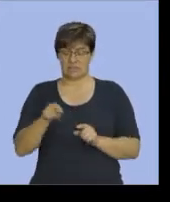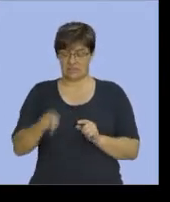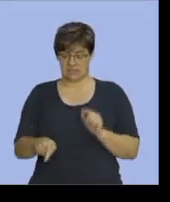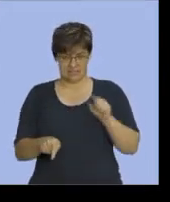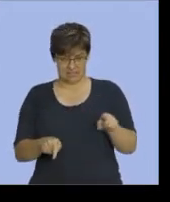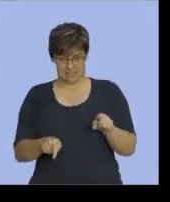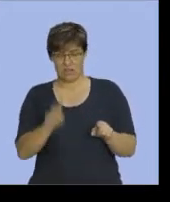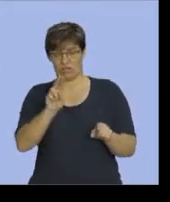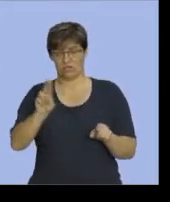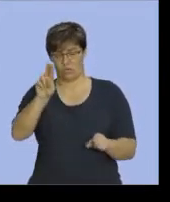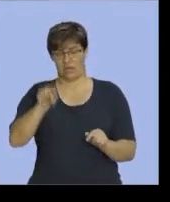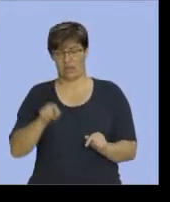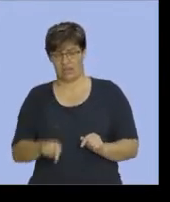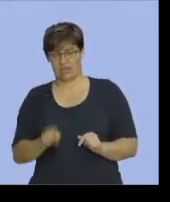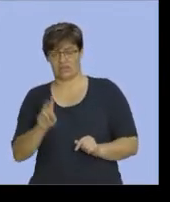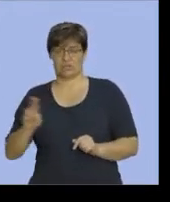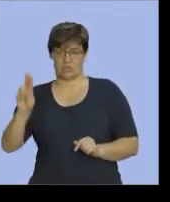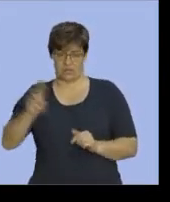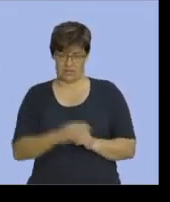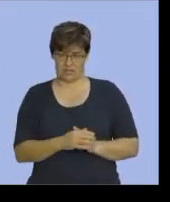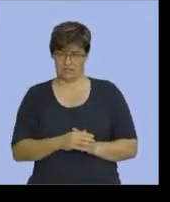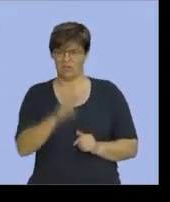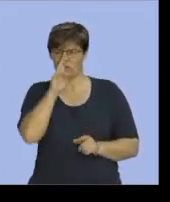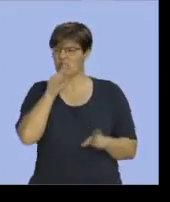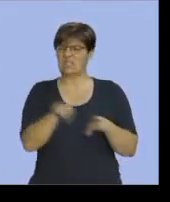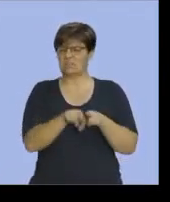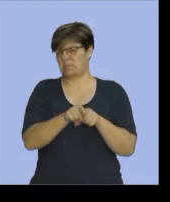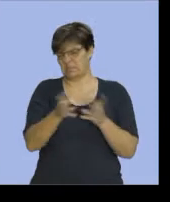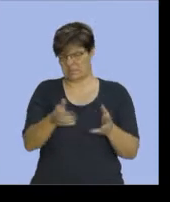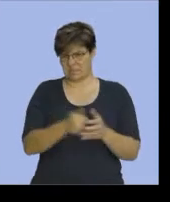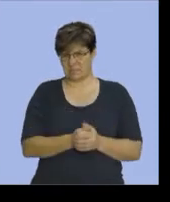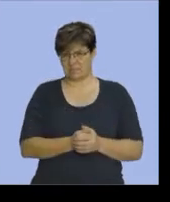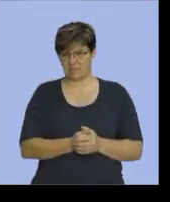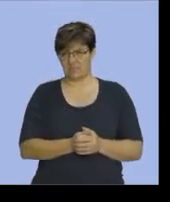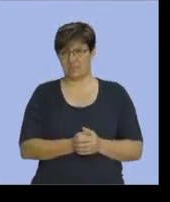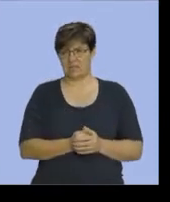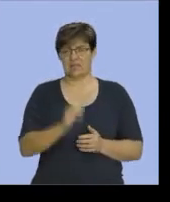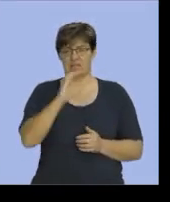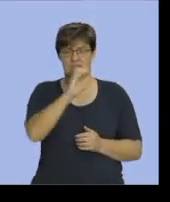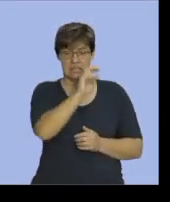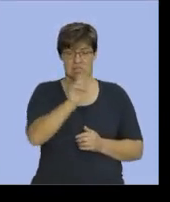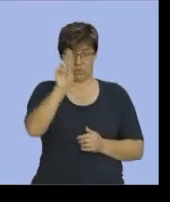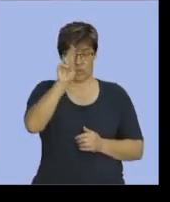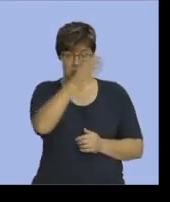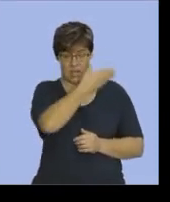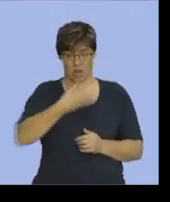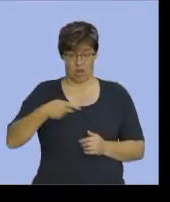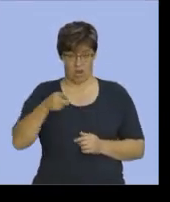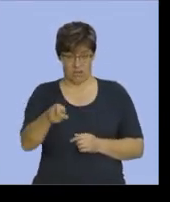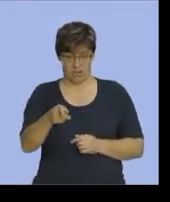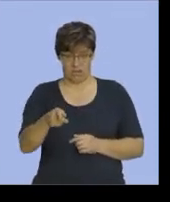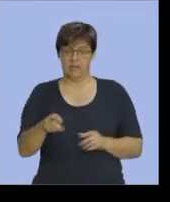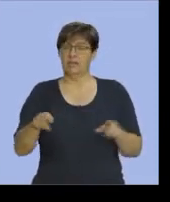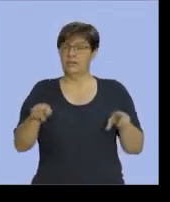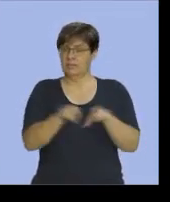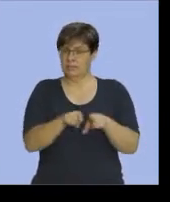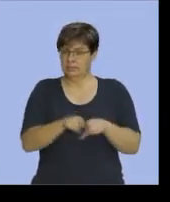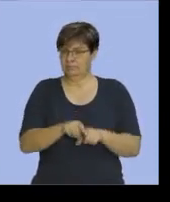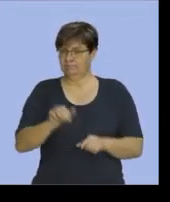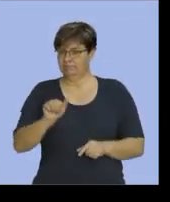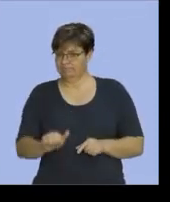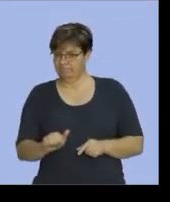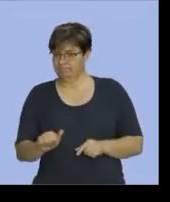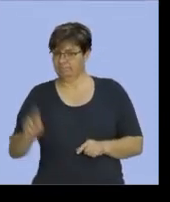other squares, right? Which will look something like this. It's c squared, which is my longest side, is equals to